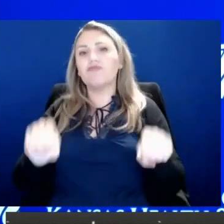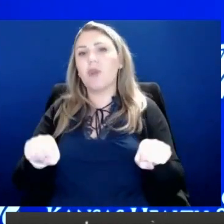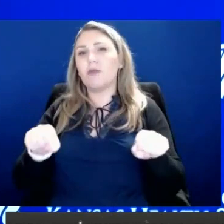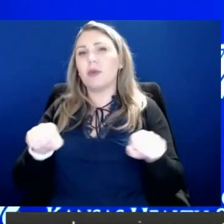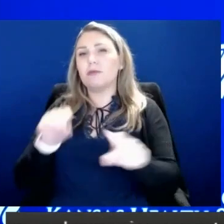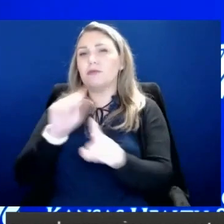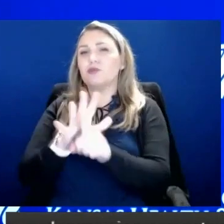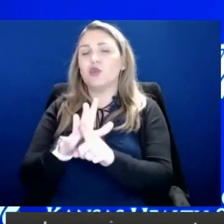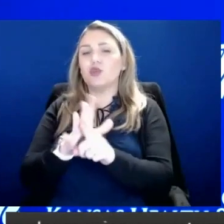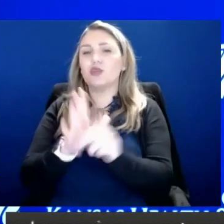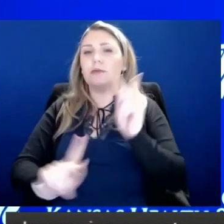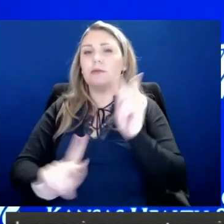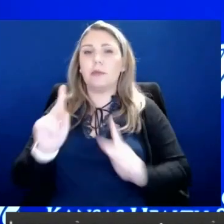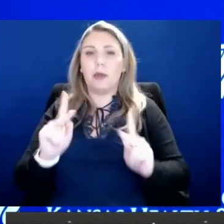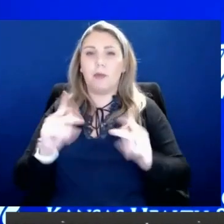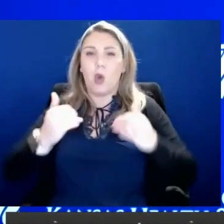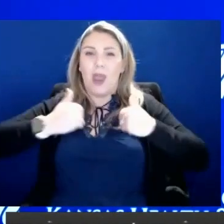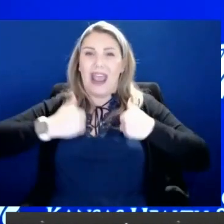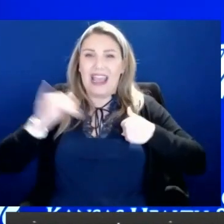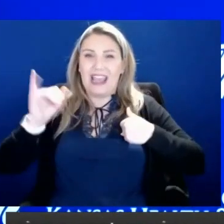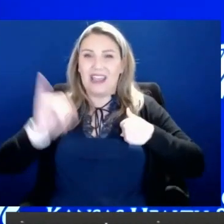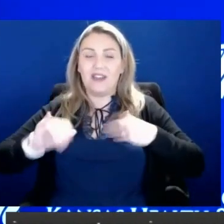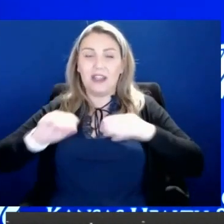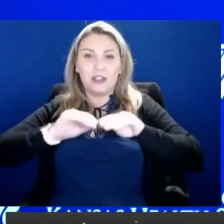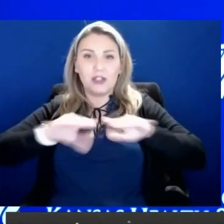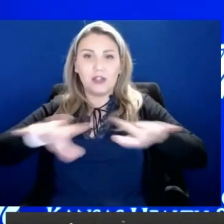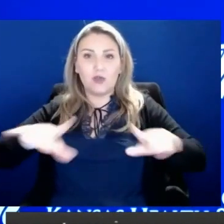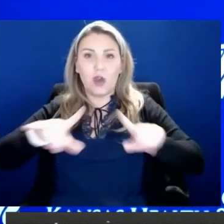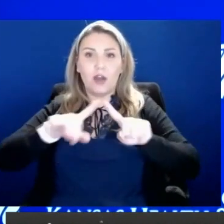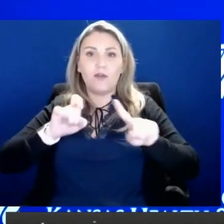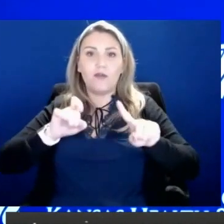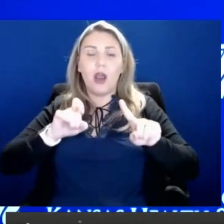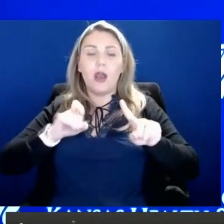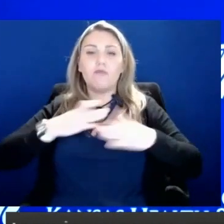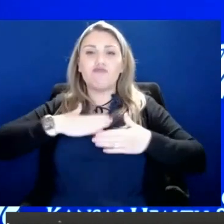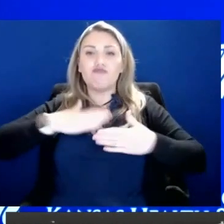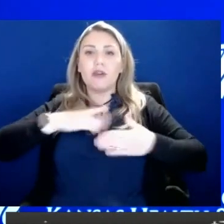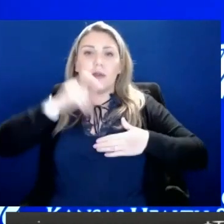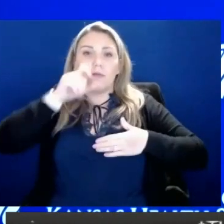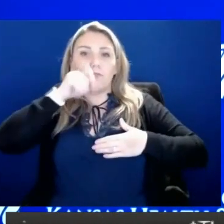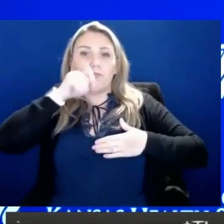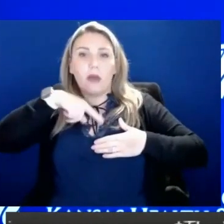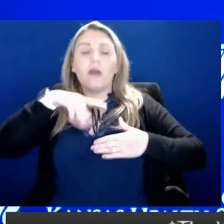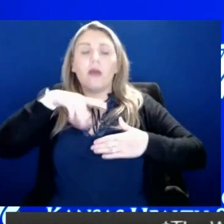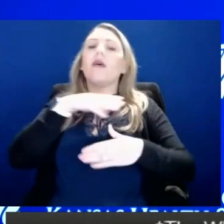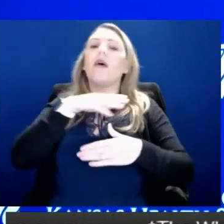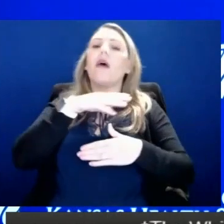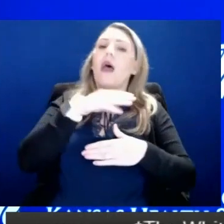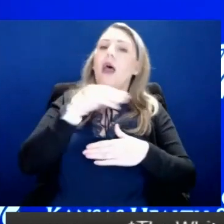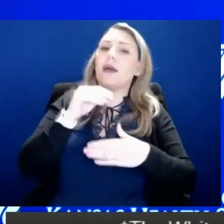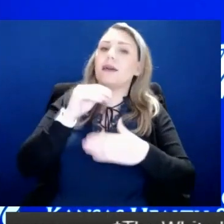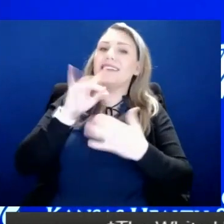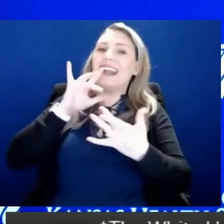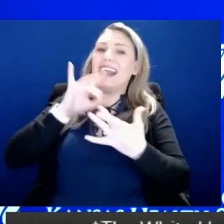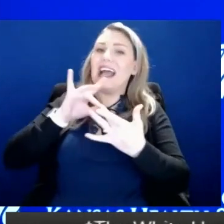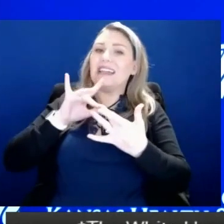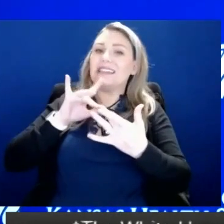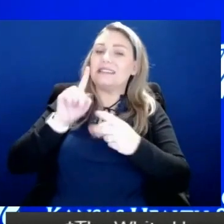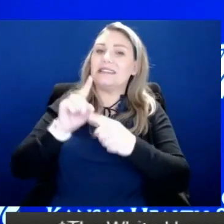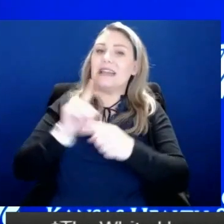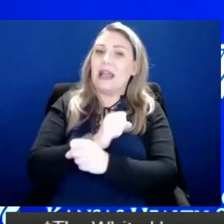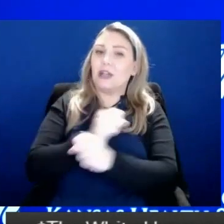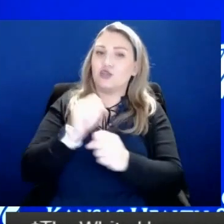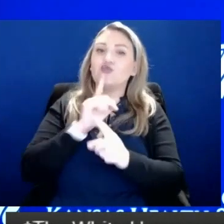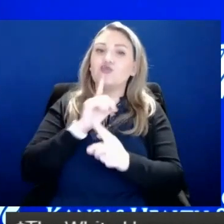were infected. It's spread by respiratory droplets, just as chickenpox, but also contact with the human, the fluids